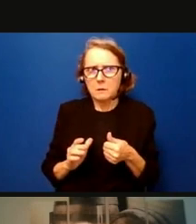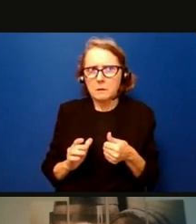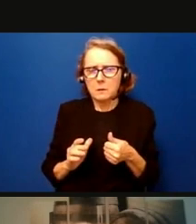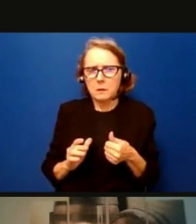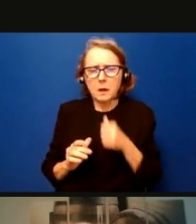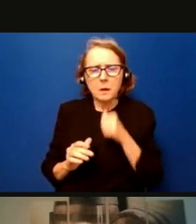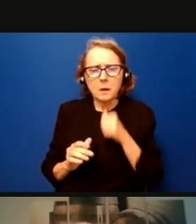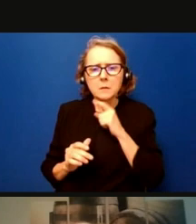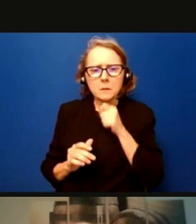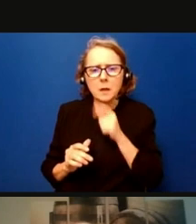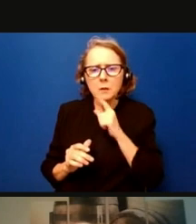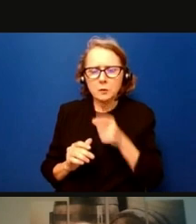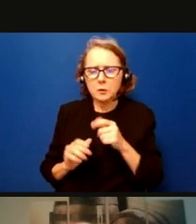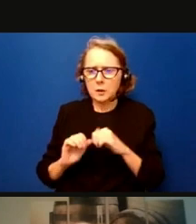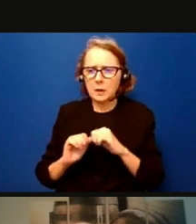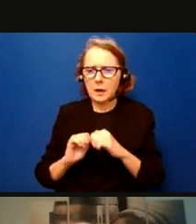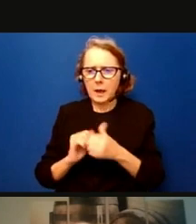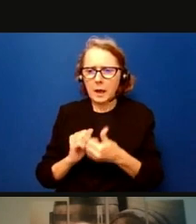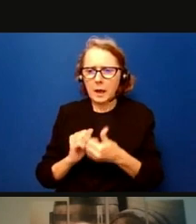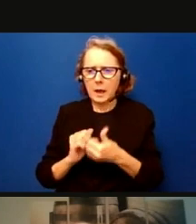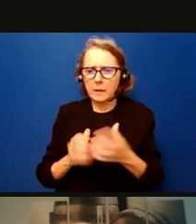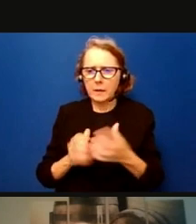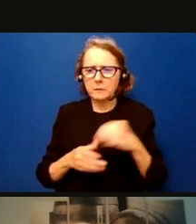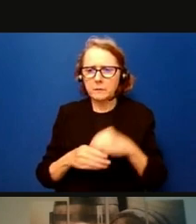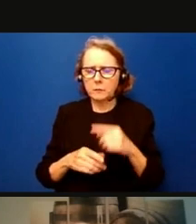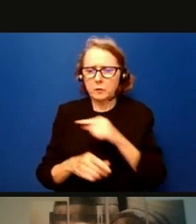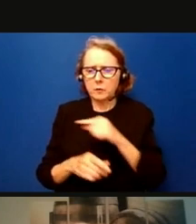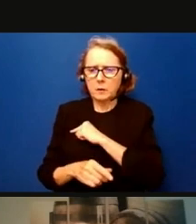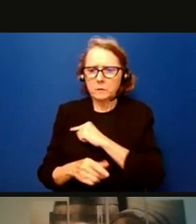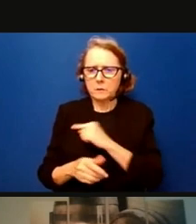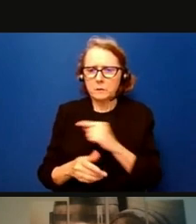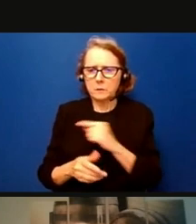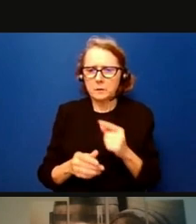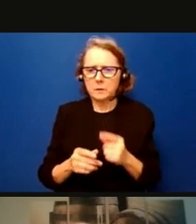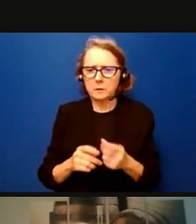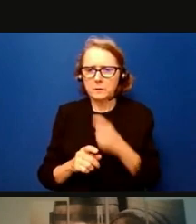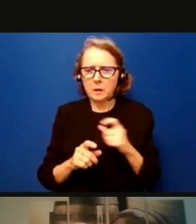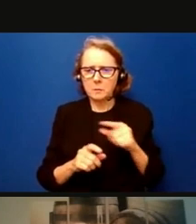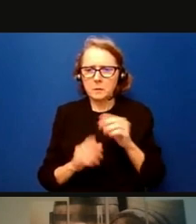I'm not sure how that plays into the qualification of what the Community Action Agency looks at.